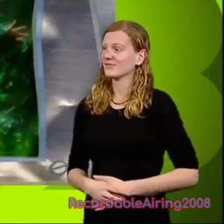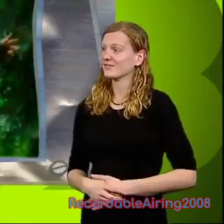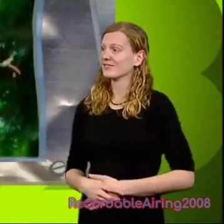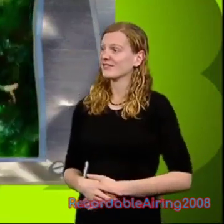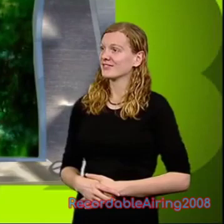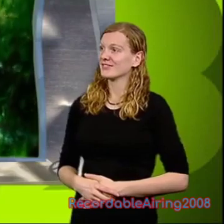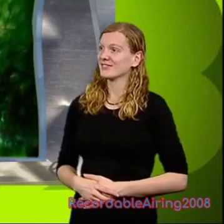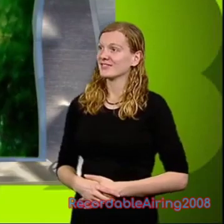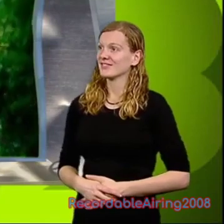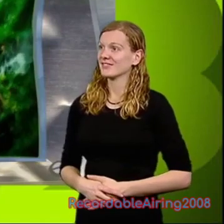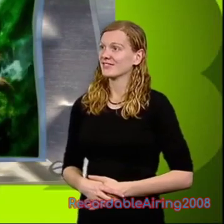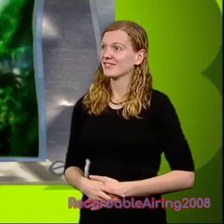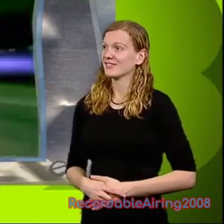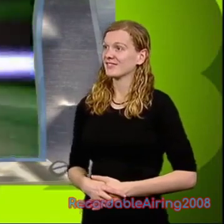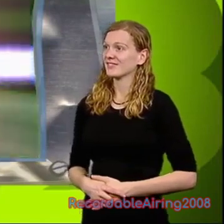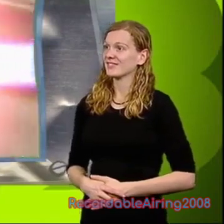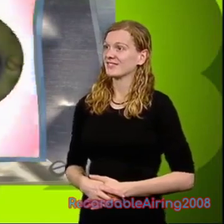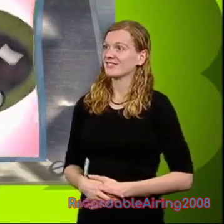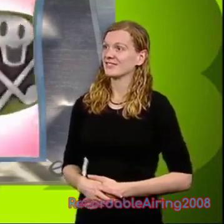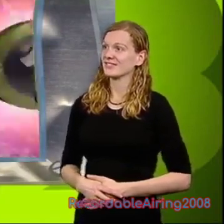so stop hiding.